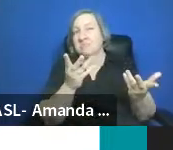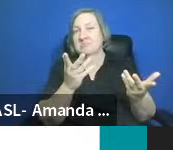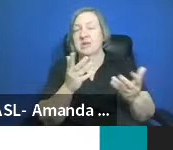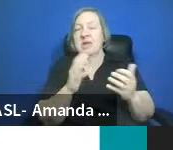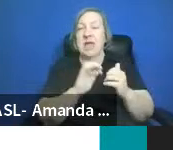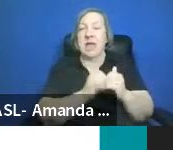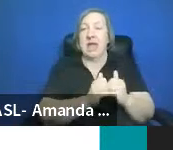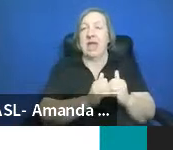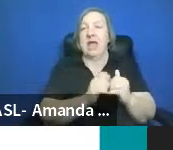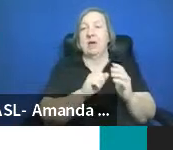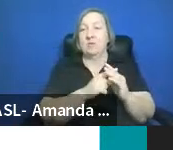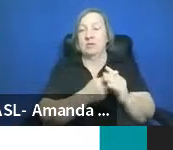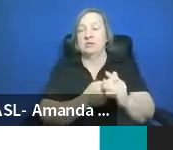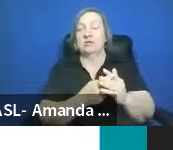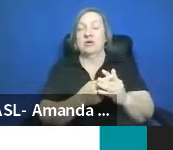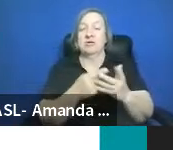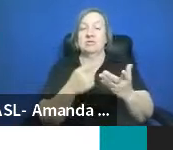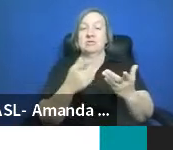are we going to start carrying out